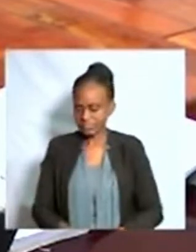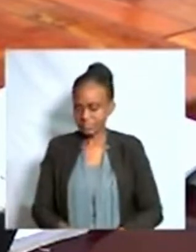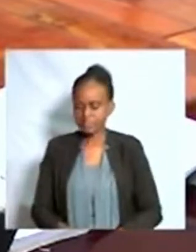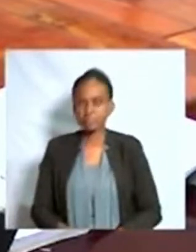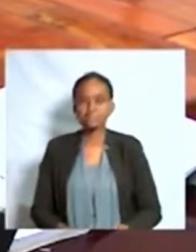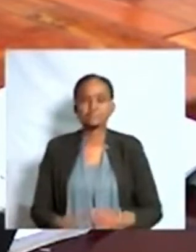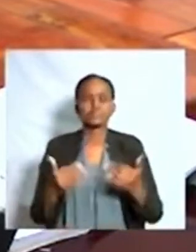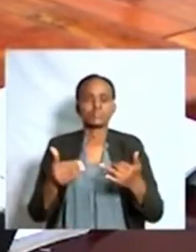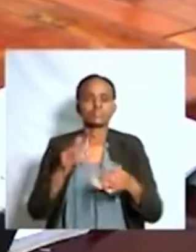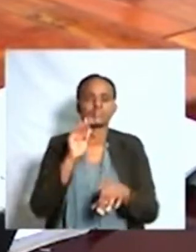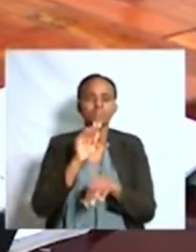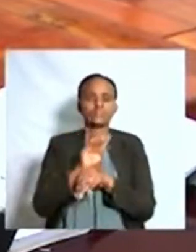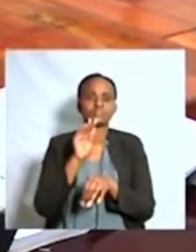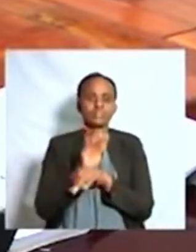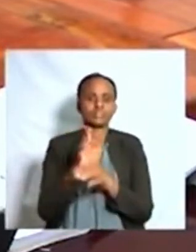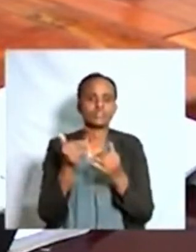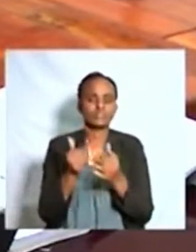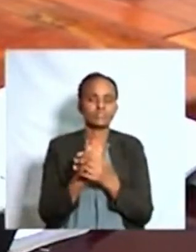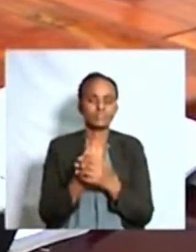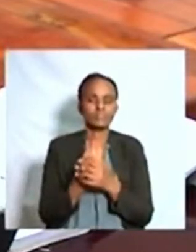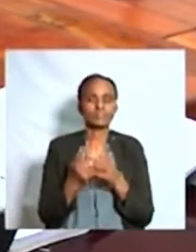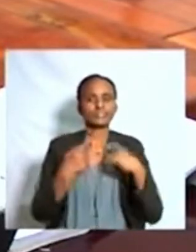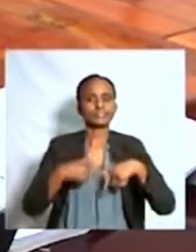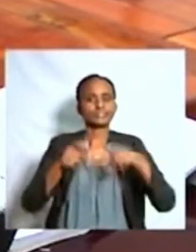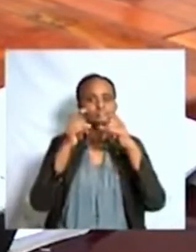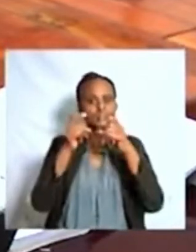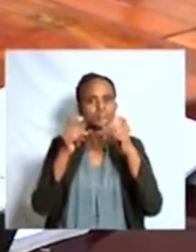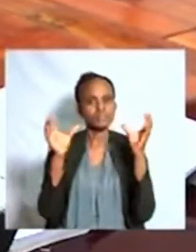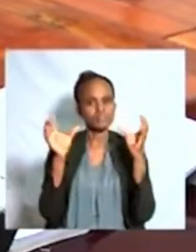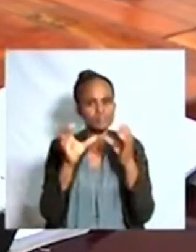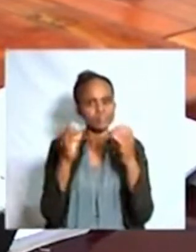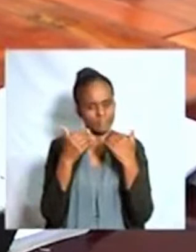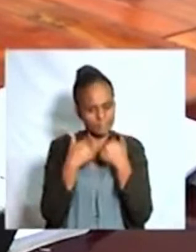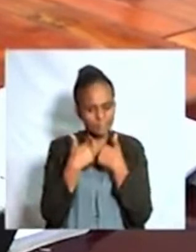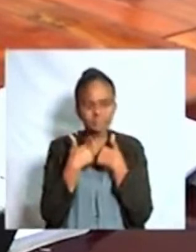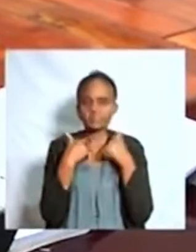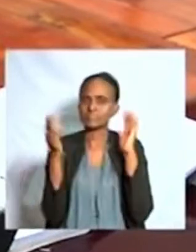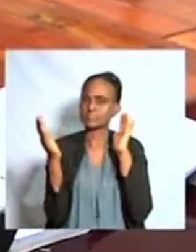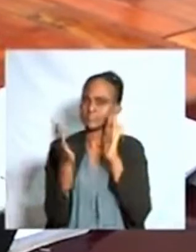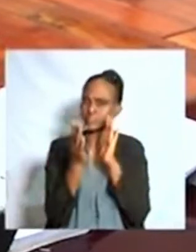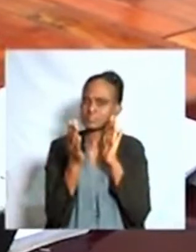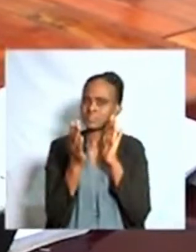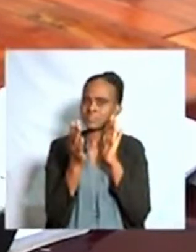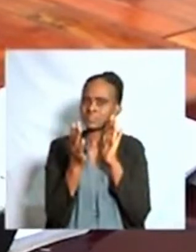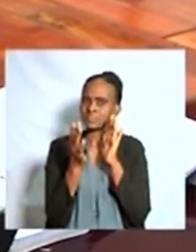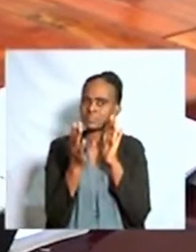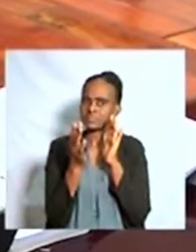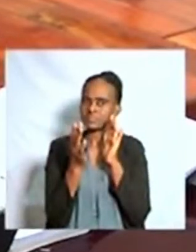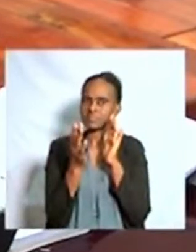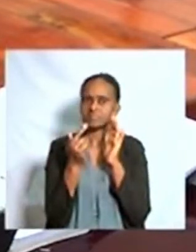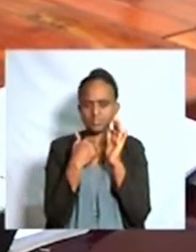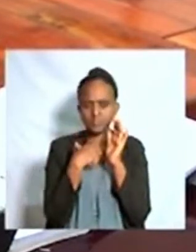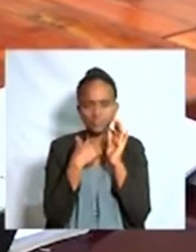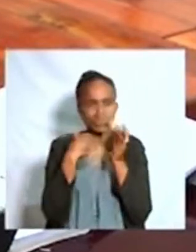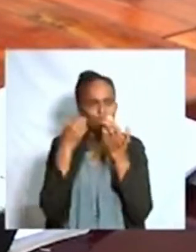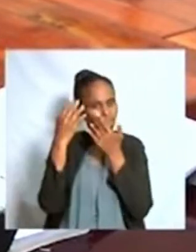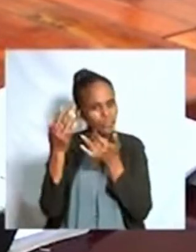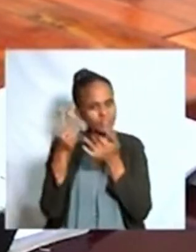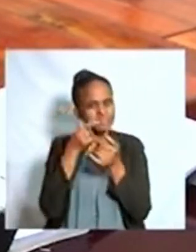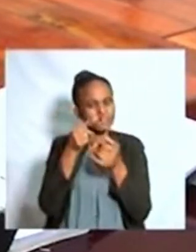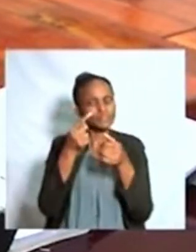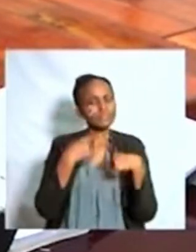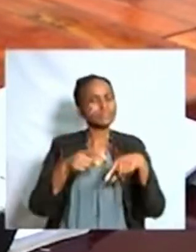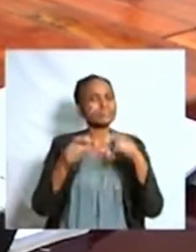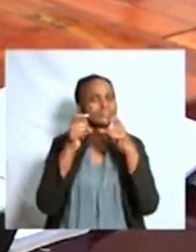the comment on what challenges the Council is facing, I wish to say, Chair, the